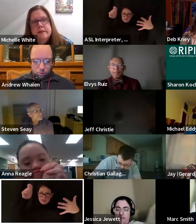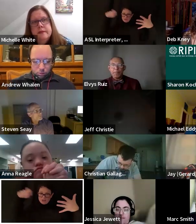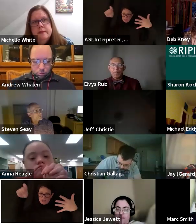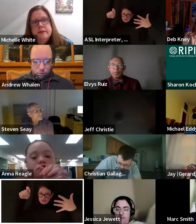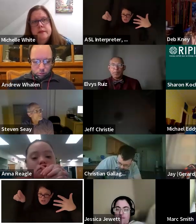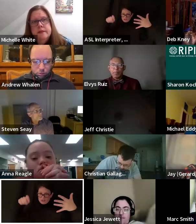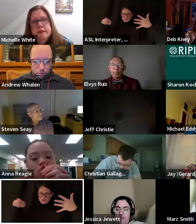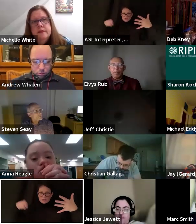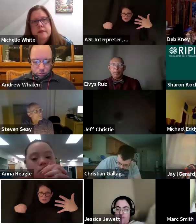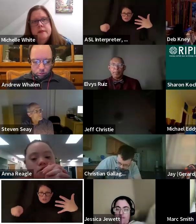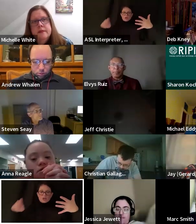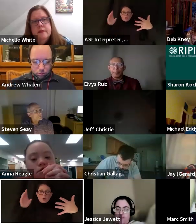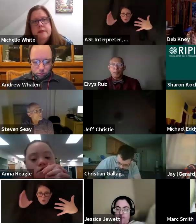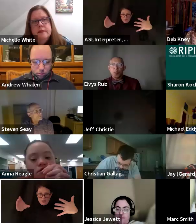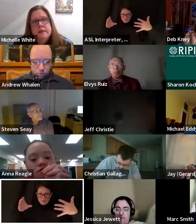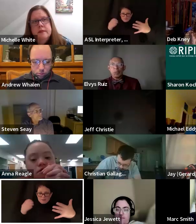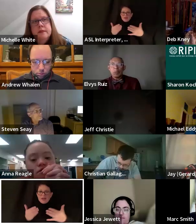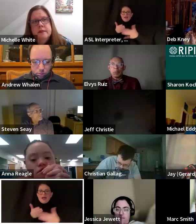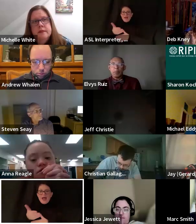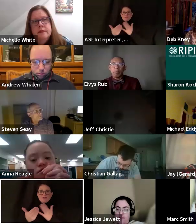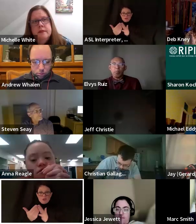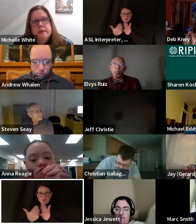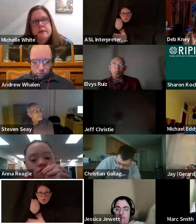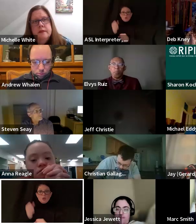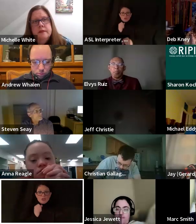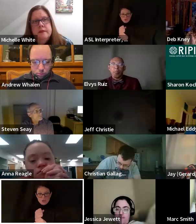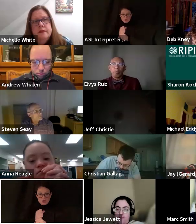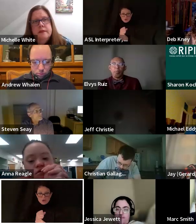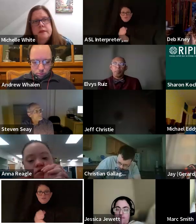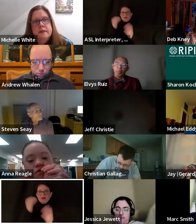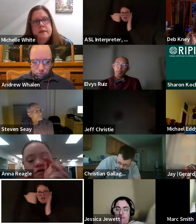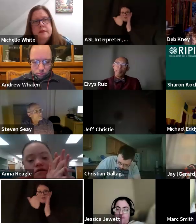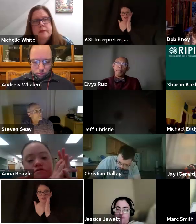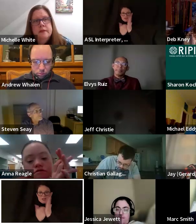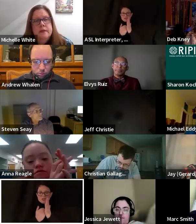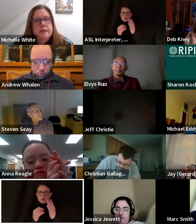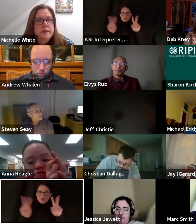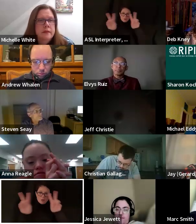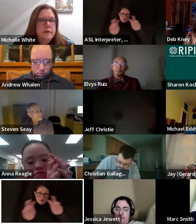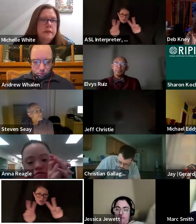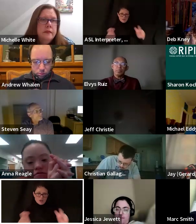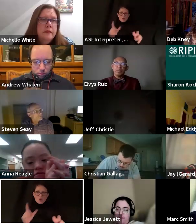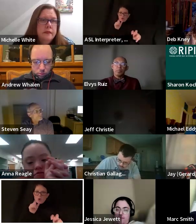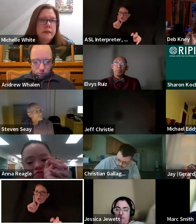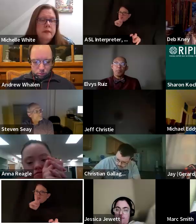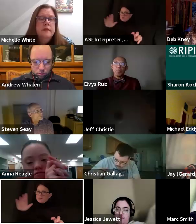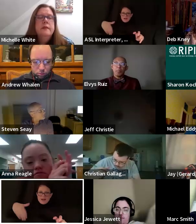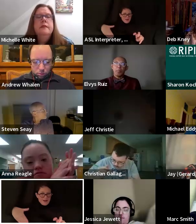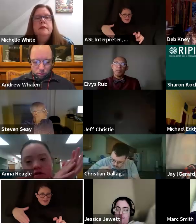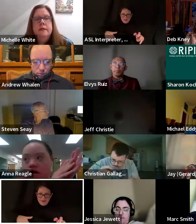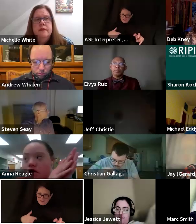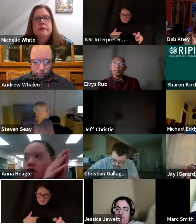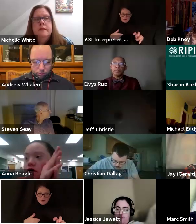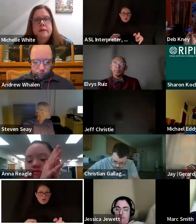off. After the new year, we will start to go through that list and see who has not responded, who has